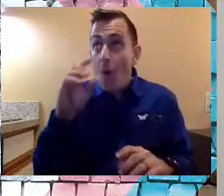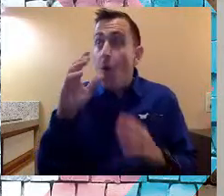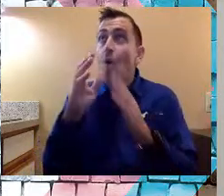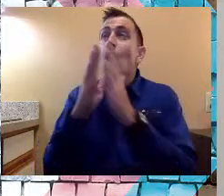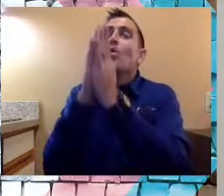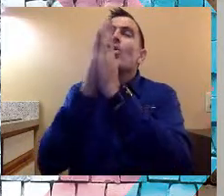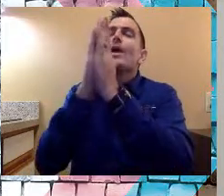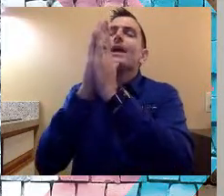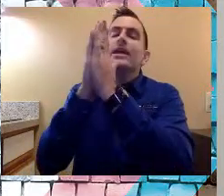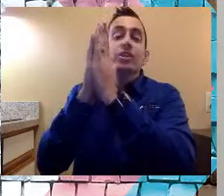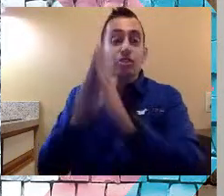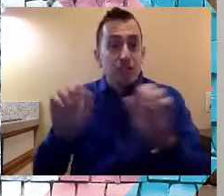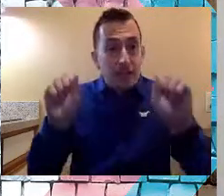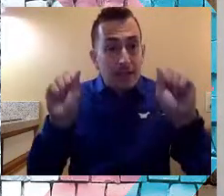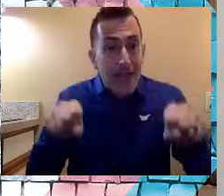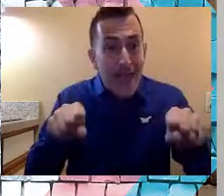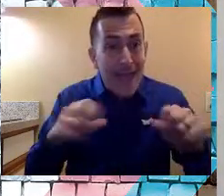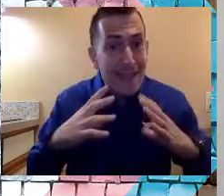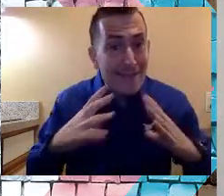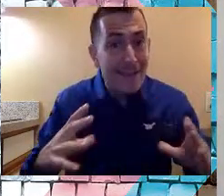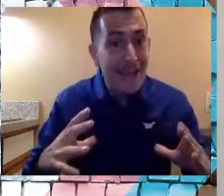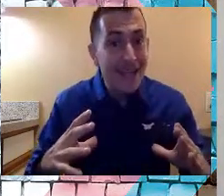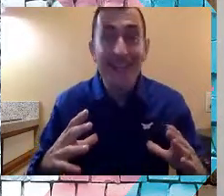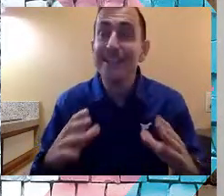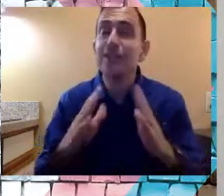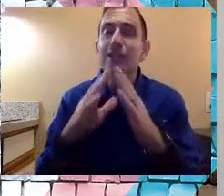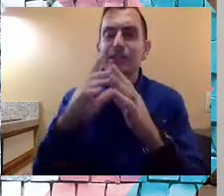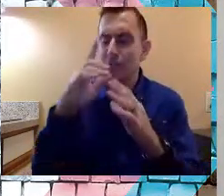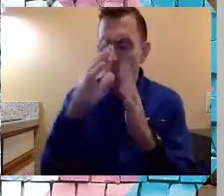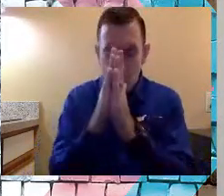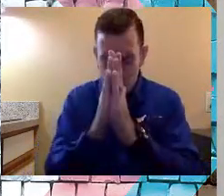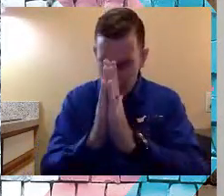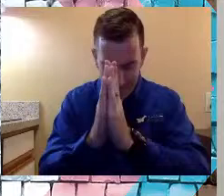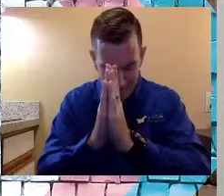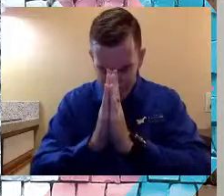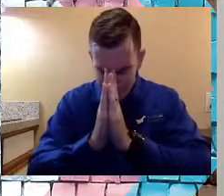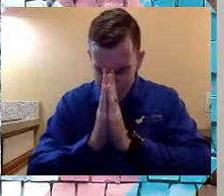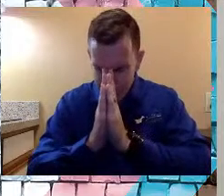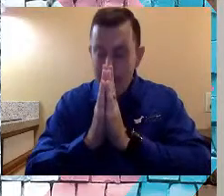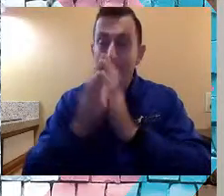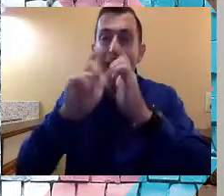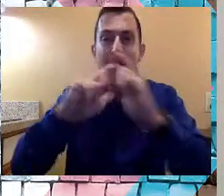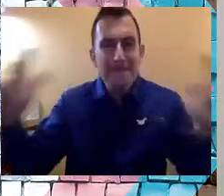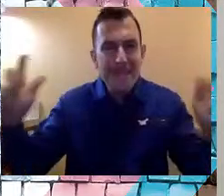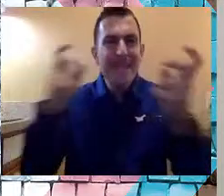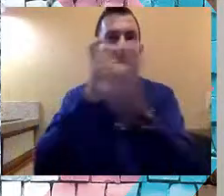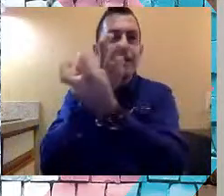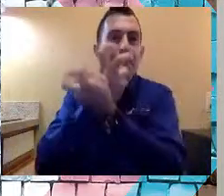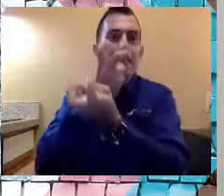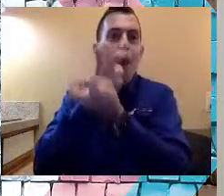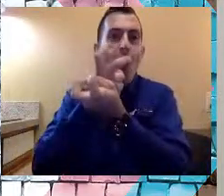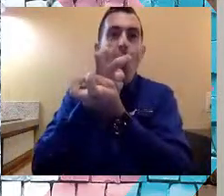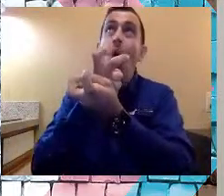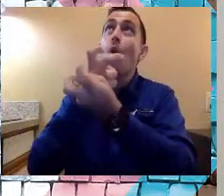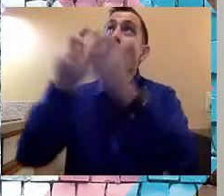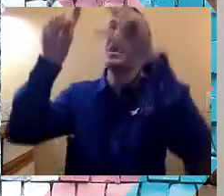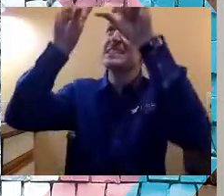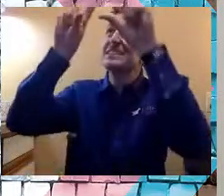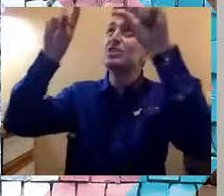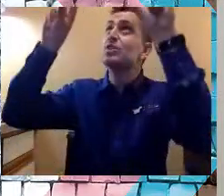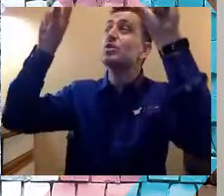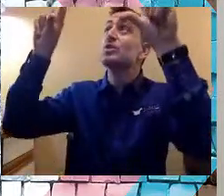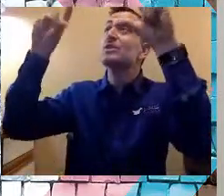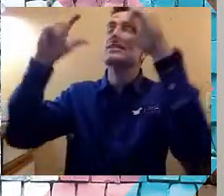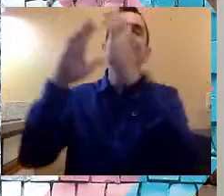wishing for a big bone. Oh, I hope he gets it. Oh, maybe for Christmas or the holidays,